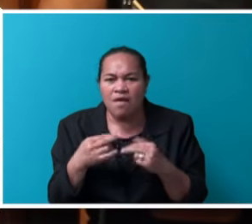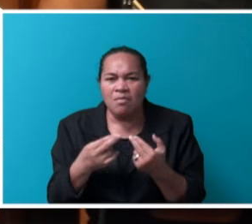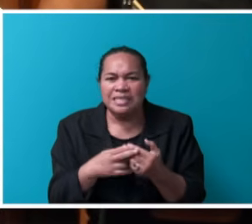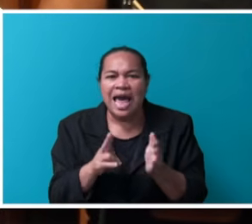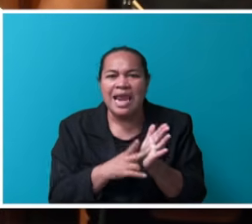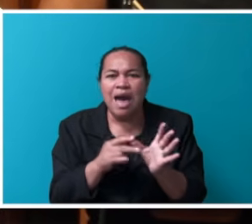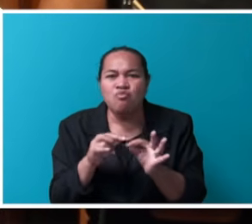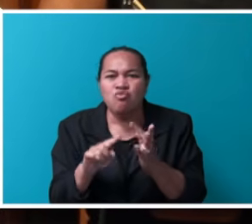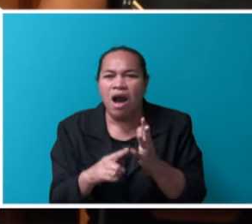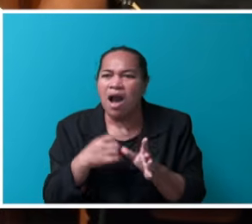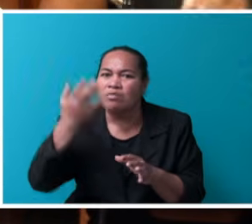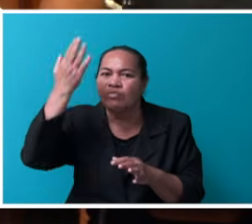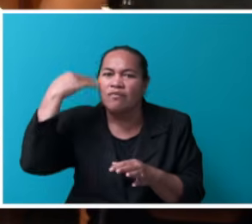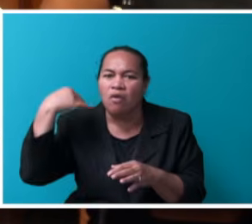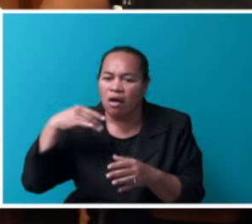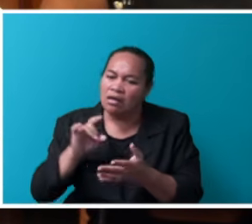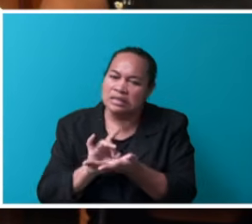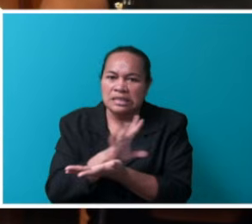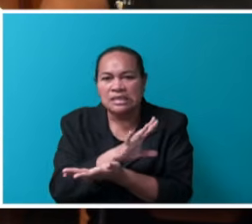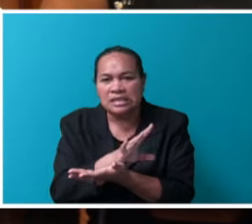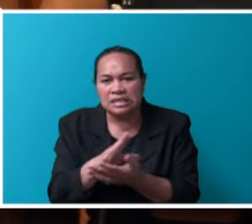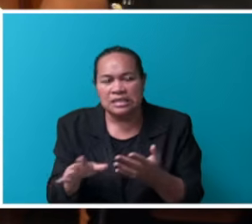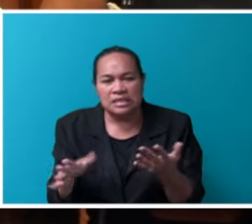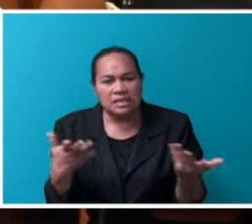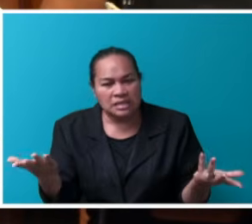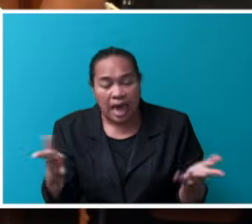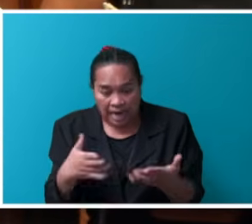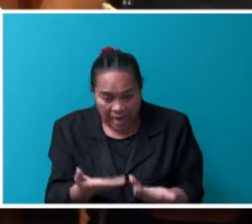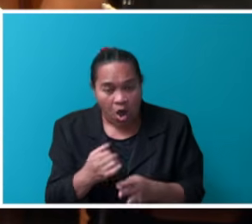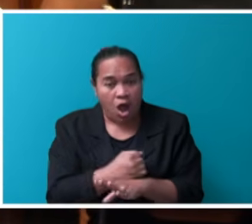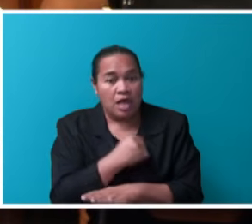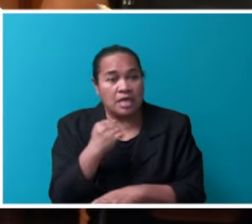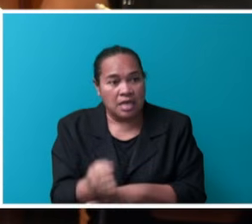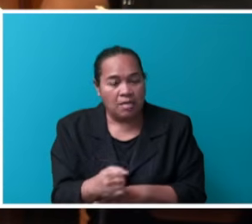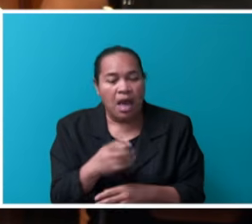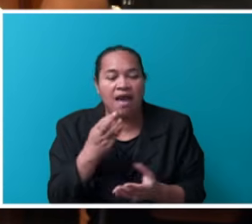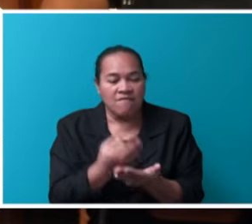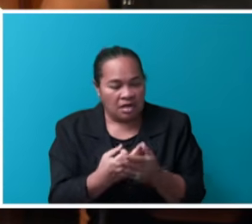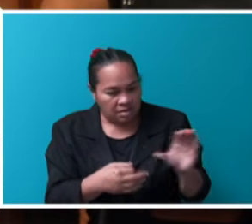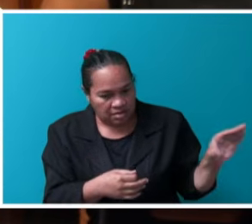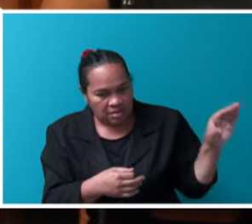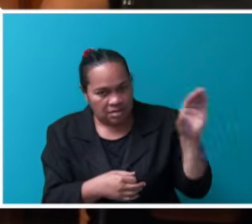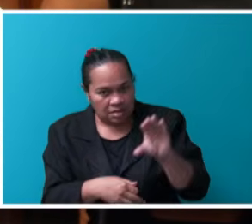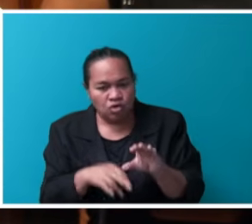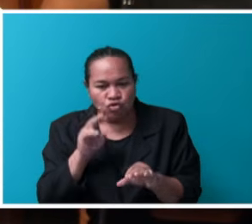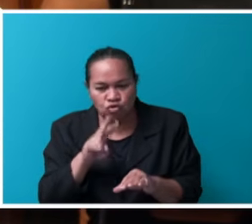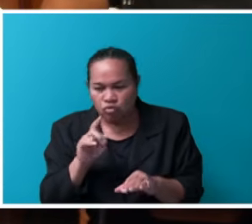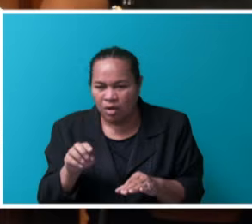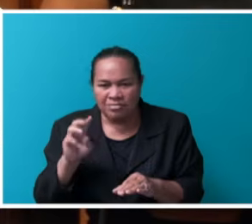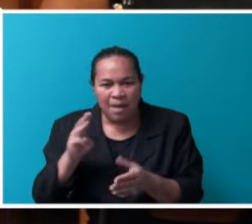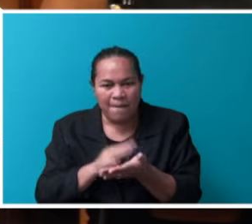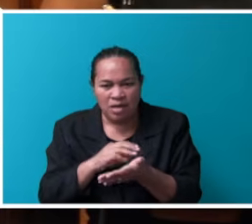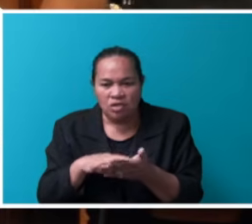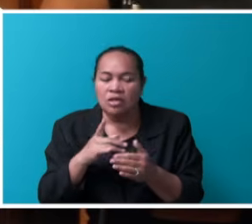League, Bendongo and Watuanga and Nandiri, government is providing a funding of $2.2 million for relocation and